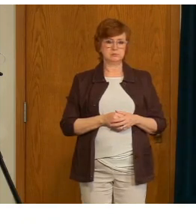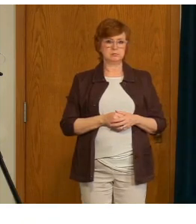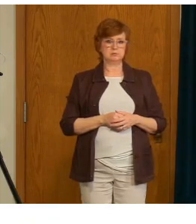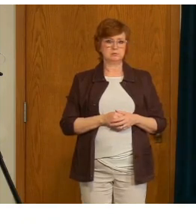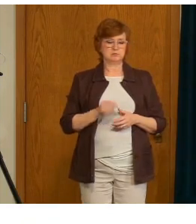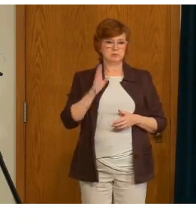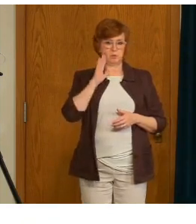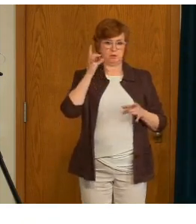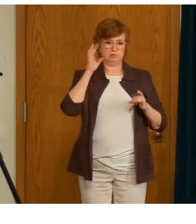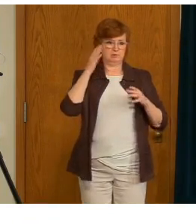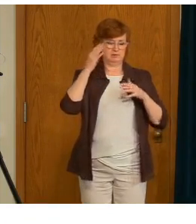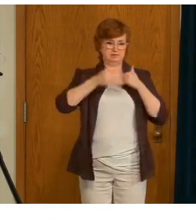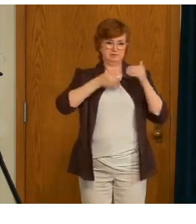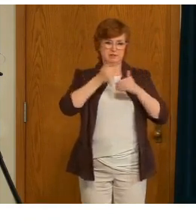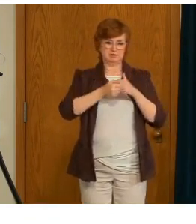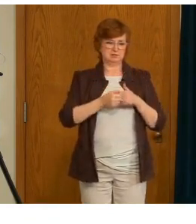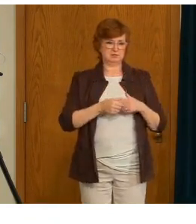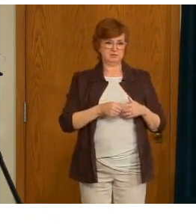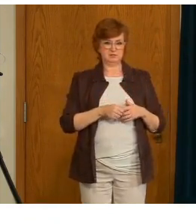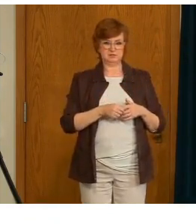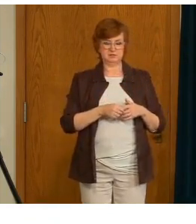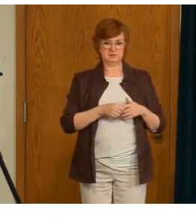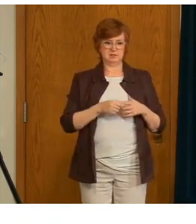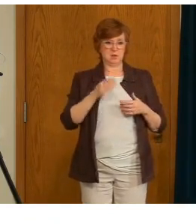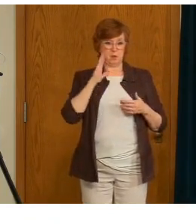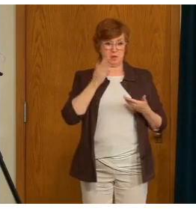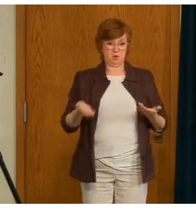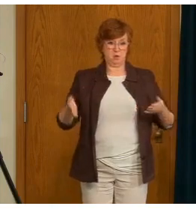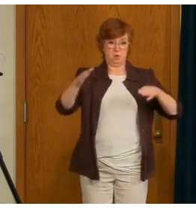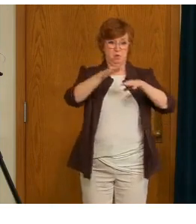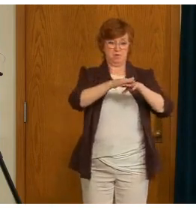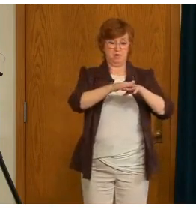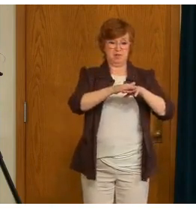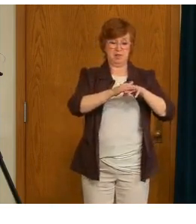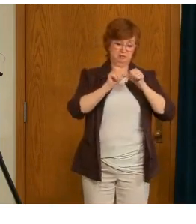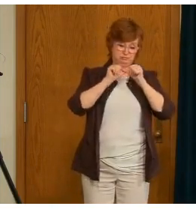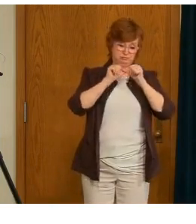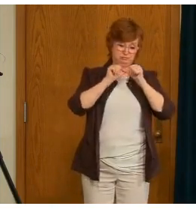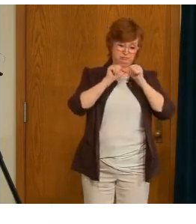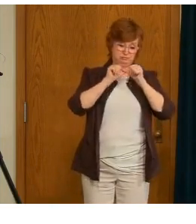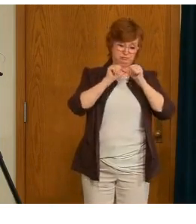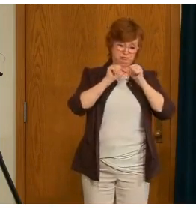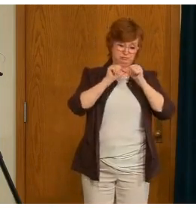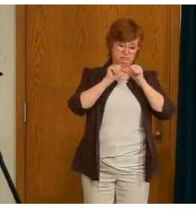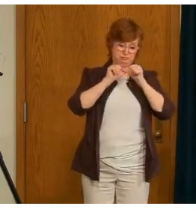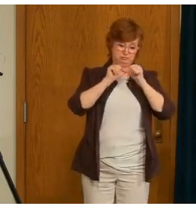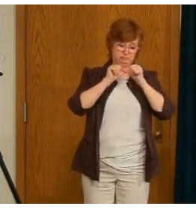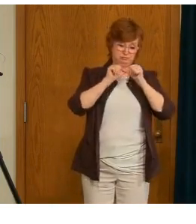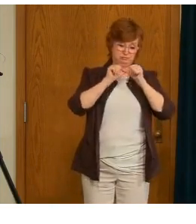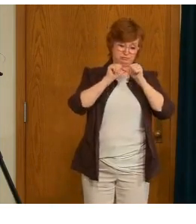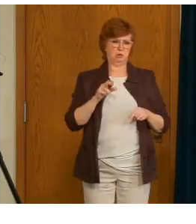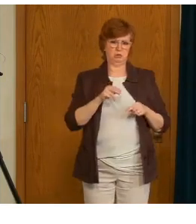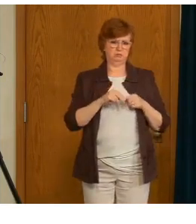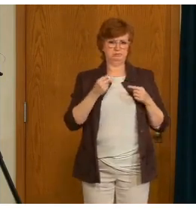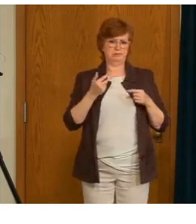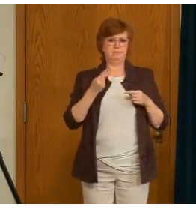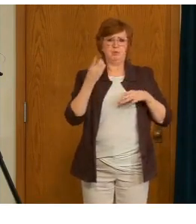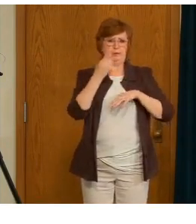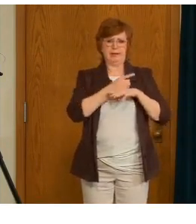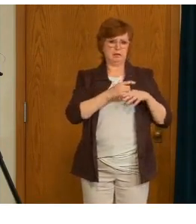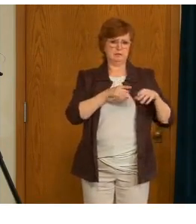happen so quick, Lynn, that it'll only be a couple of days overlap with the seniors. But obviously, we want to get people fully vaccinated. That's the